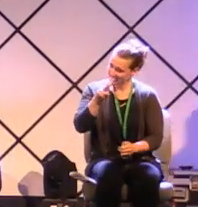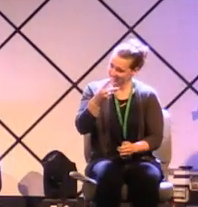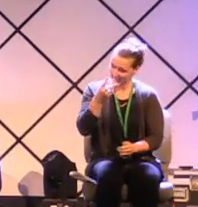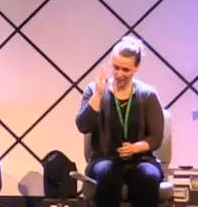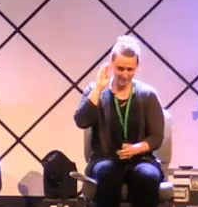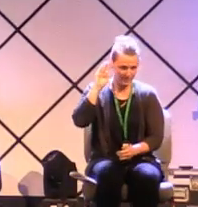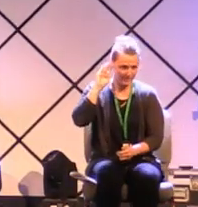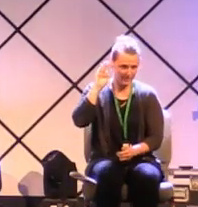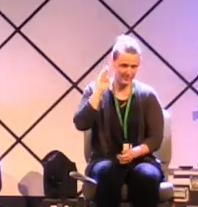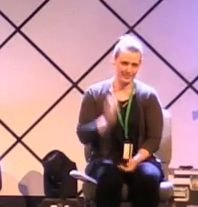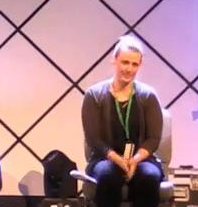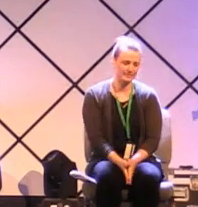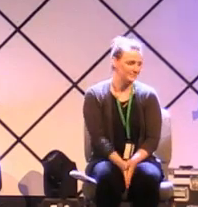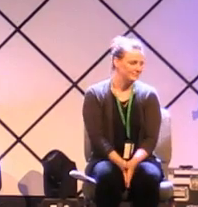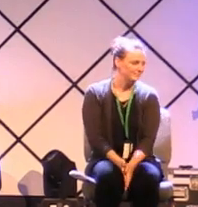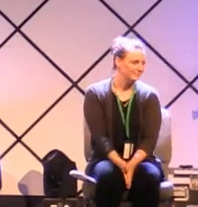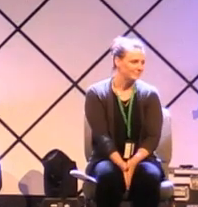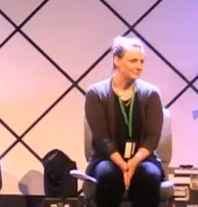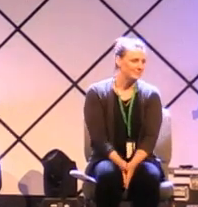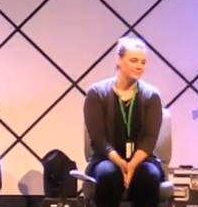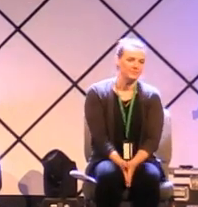puppy.